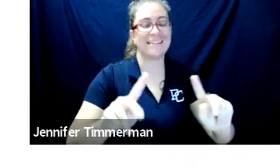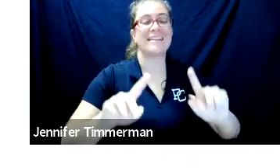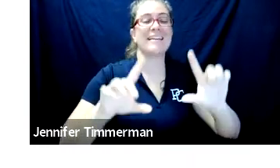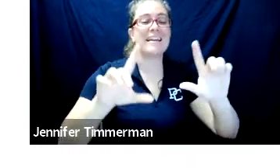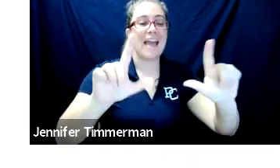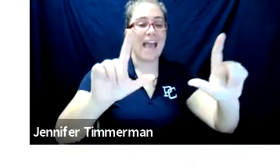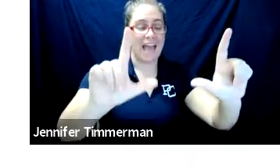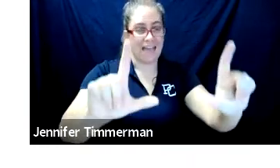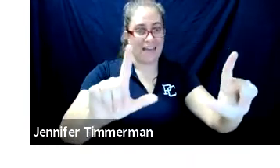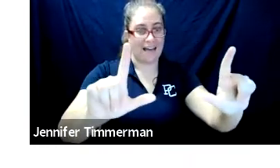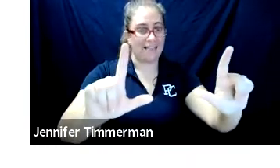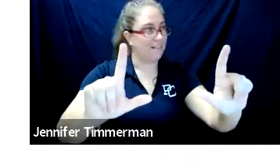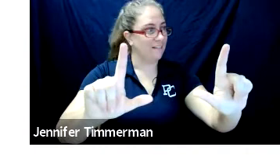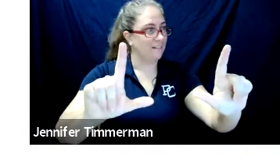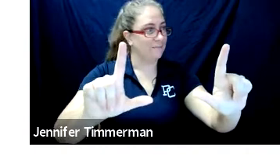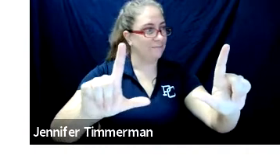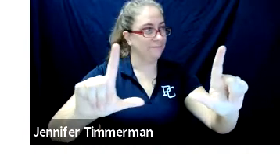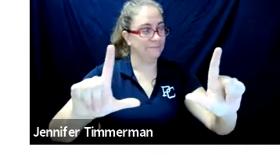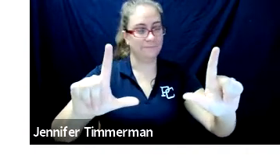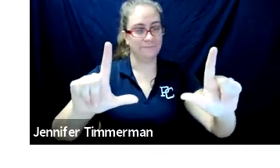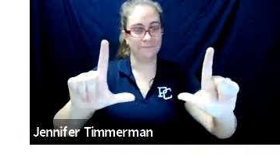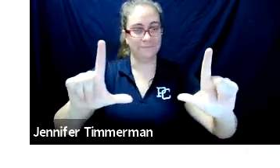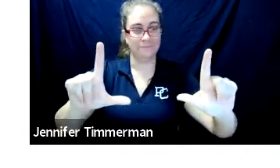relax. L,